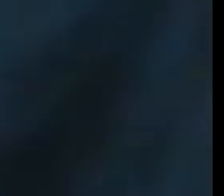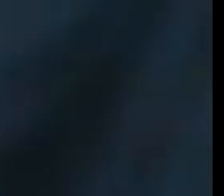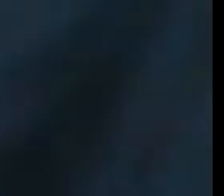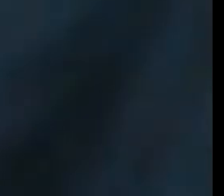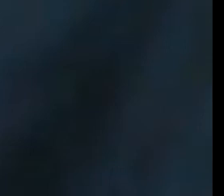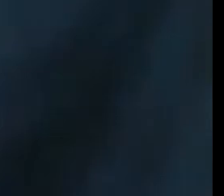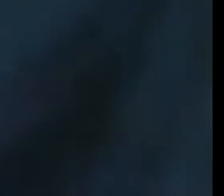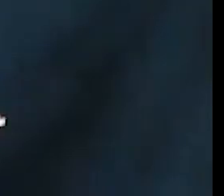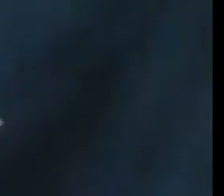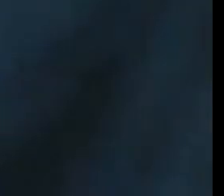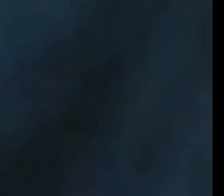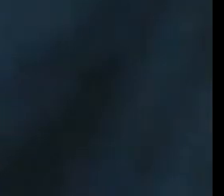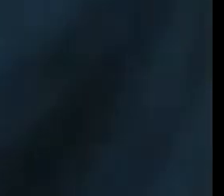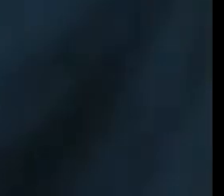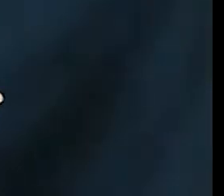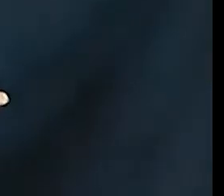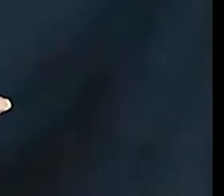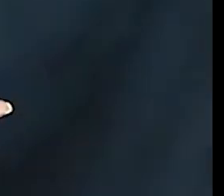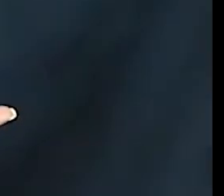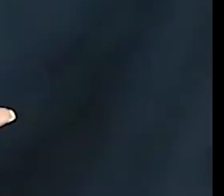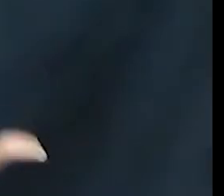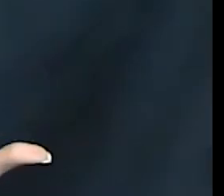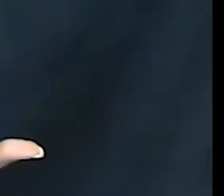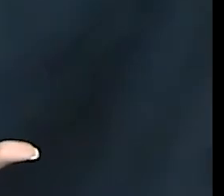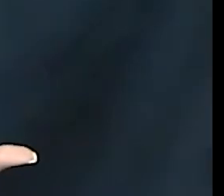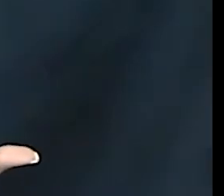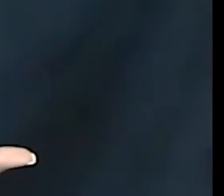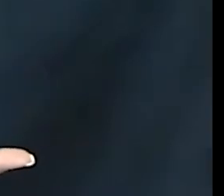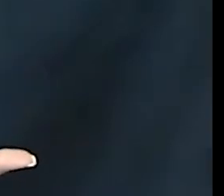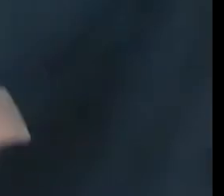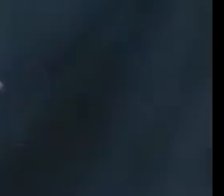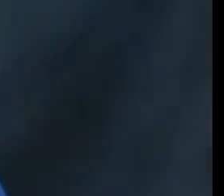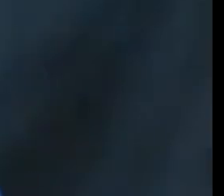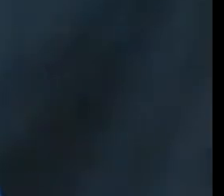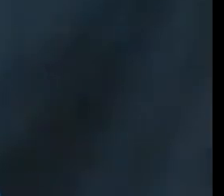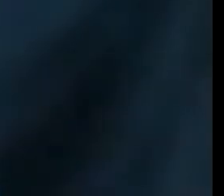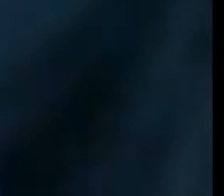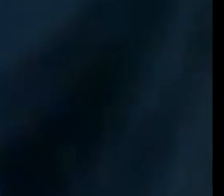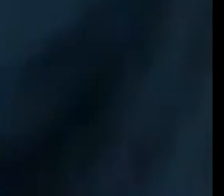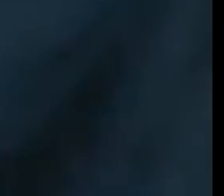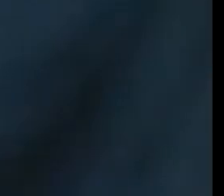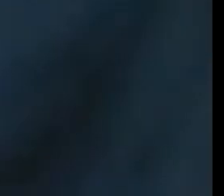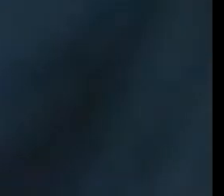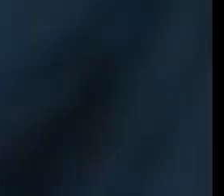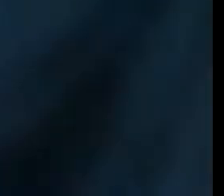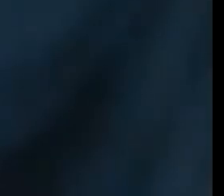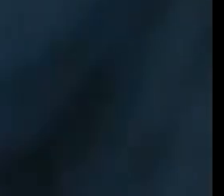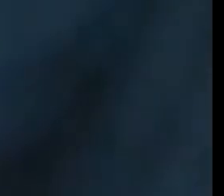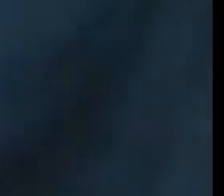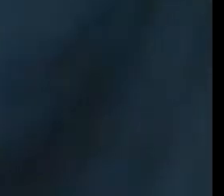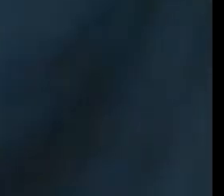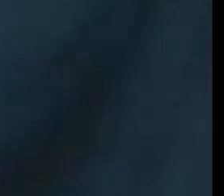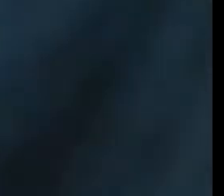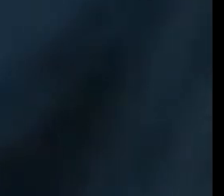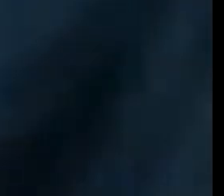us. We've got room for about 500 in the space, so if you're having a challenge getting in, or a colleague is, we are recording this and we